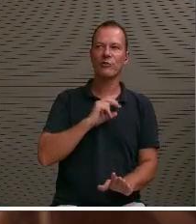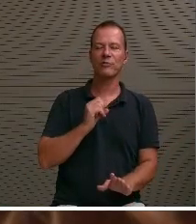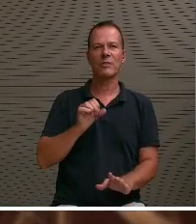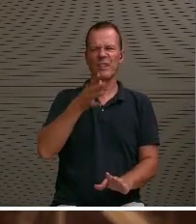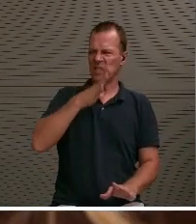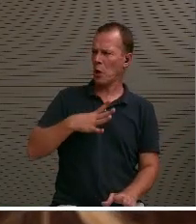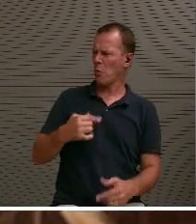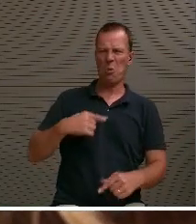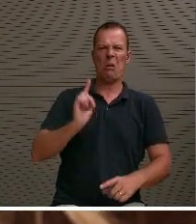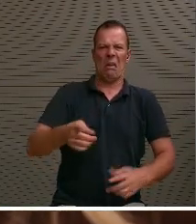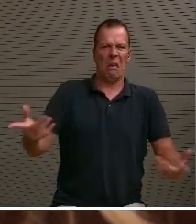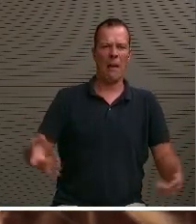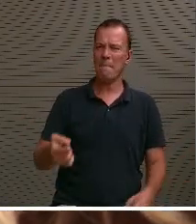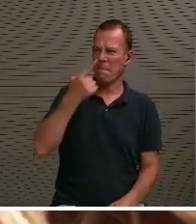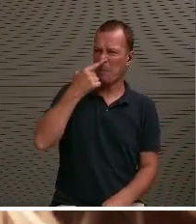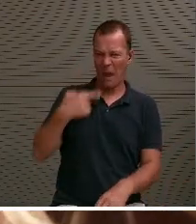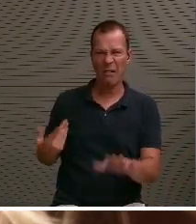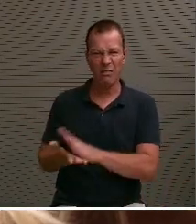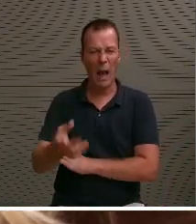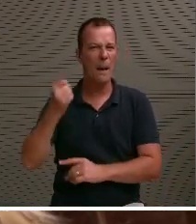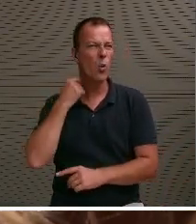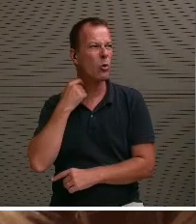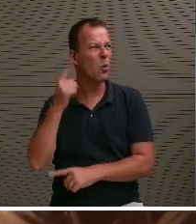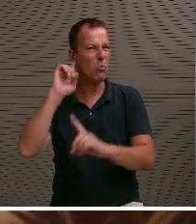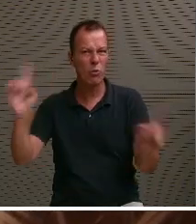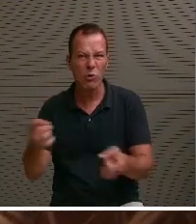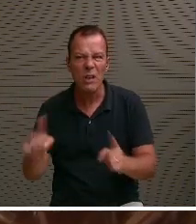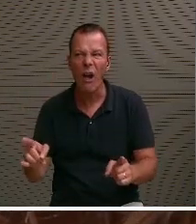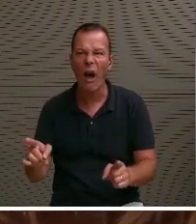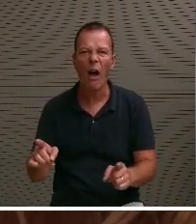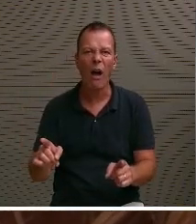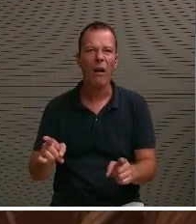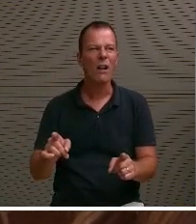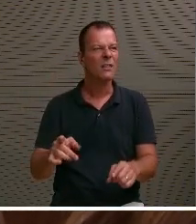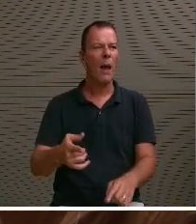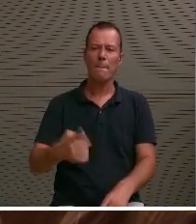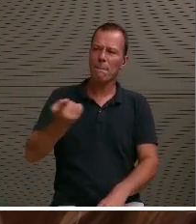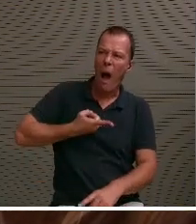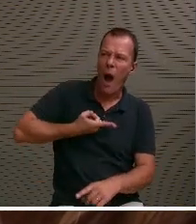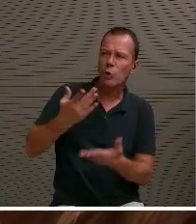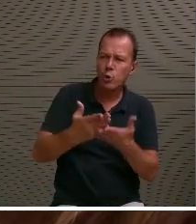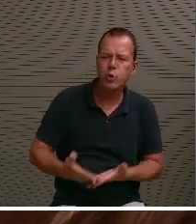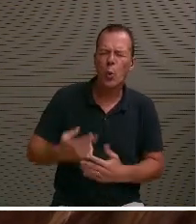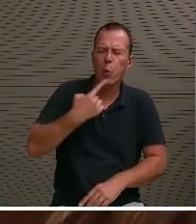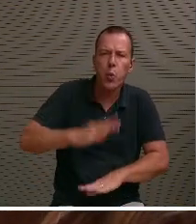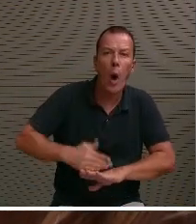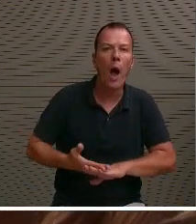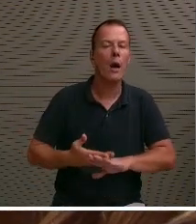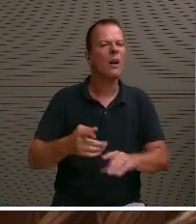No. You have to study, you don't want to study. So you go to engineering. But music always stayed with me, and I did